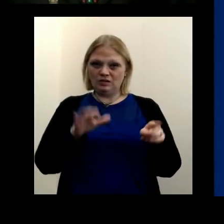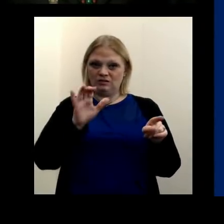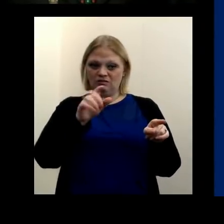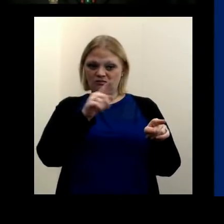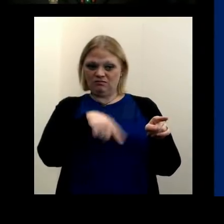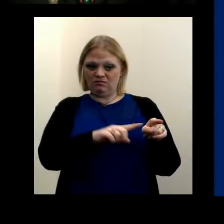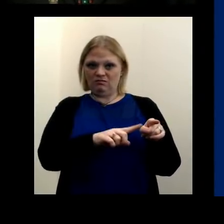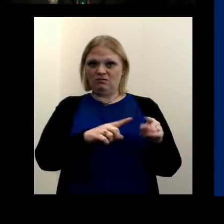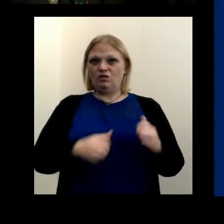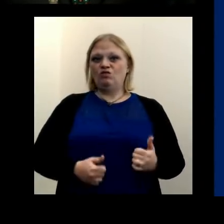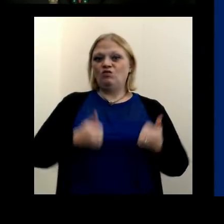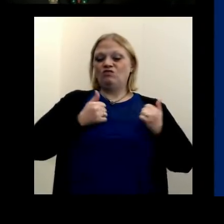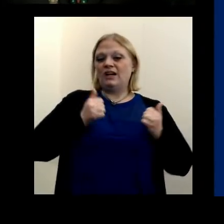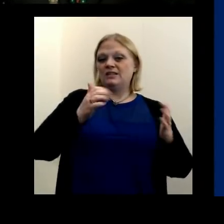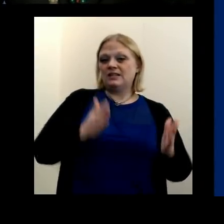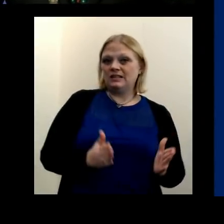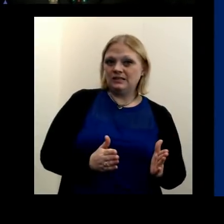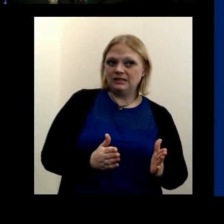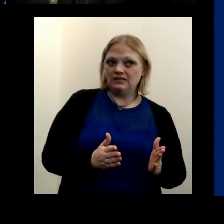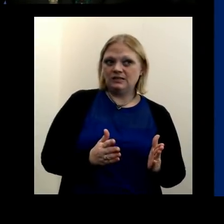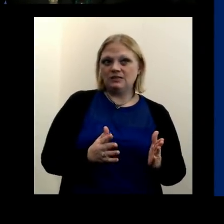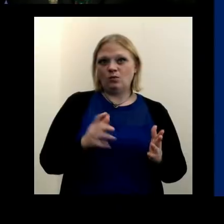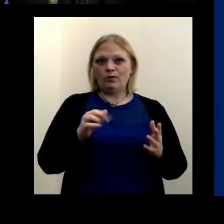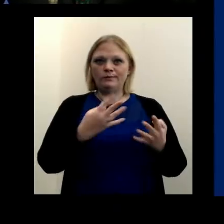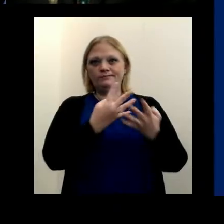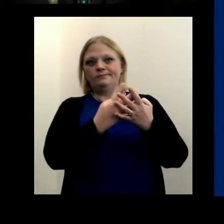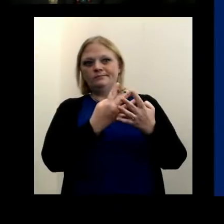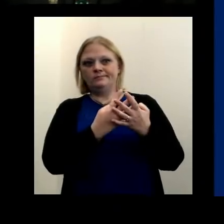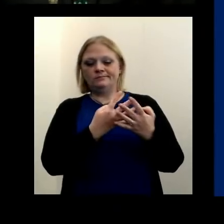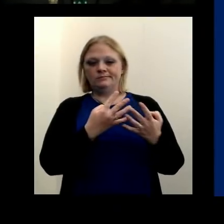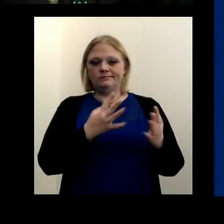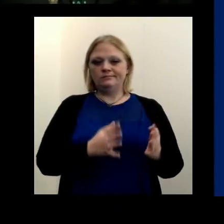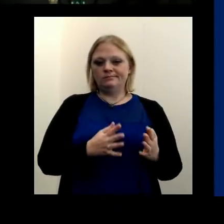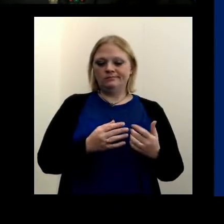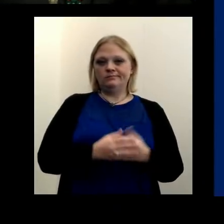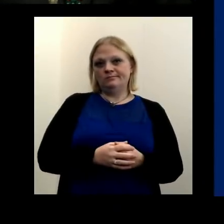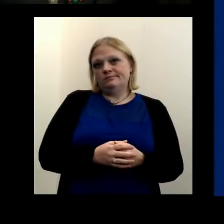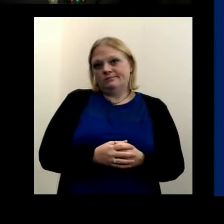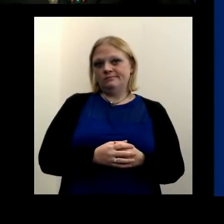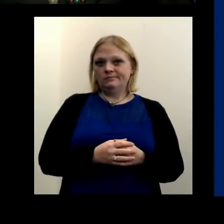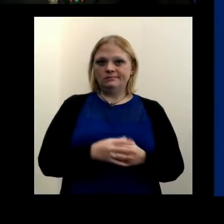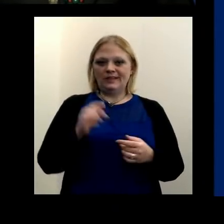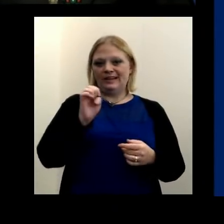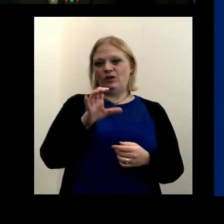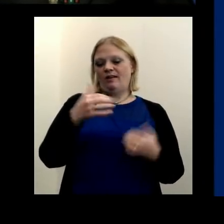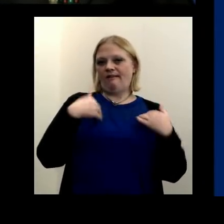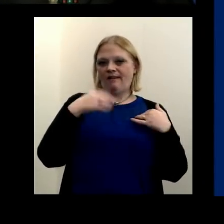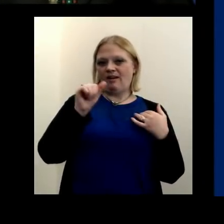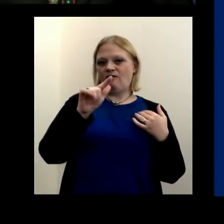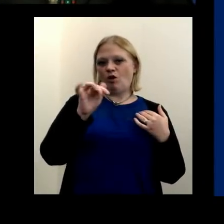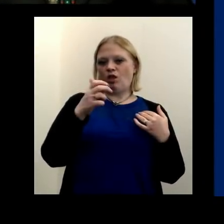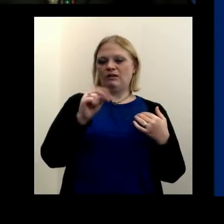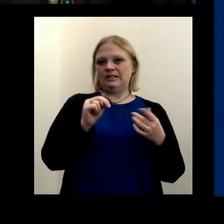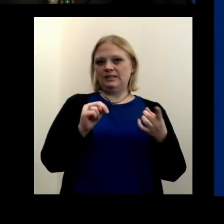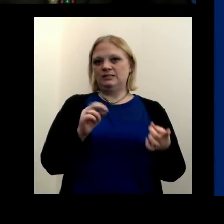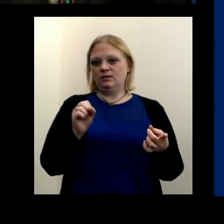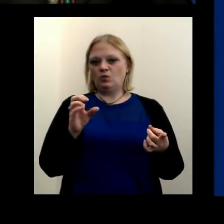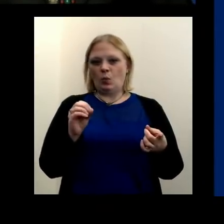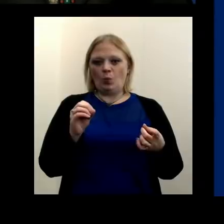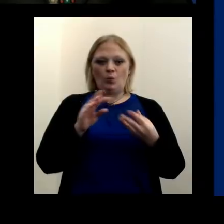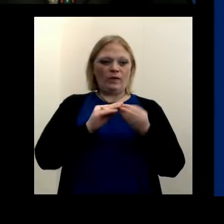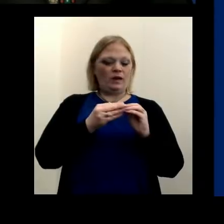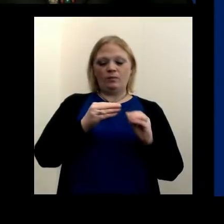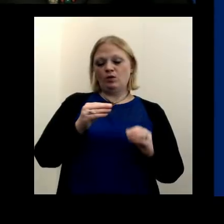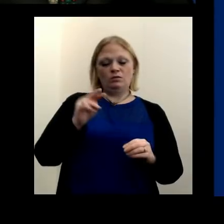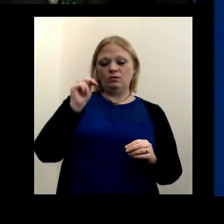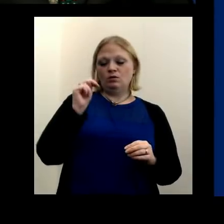be residents of or inmates of the correctional facility that Erie County has in Alden. So the numbers aren't